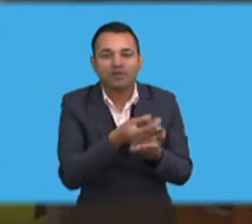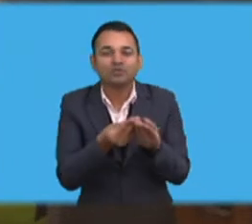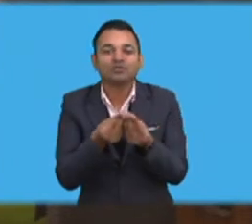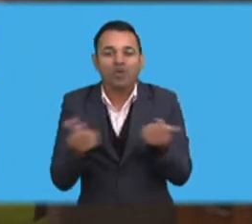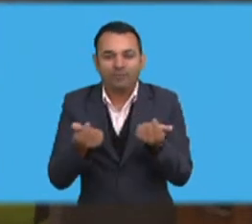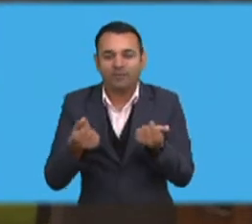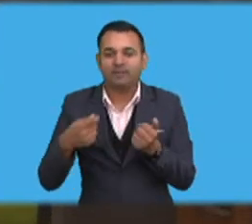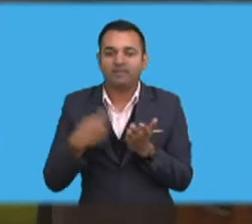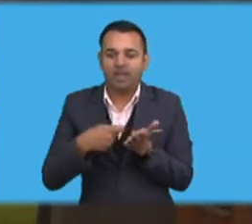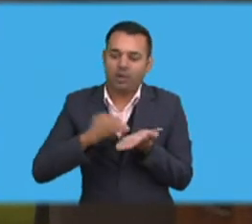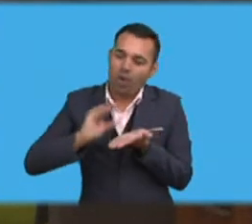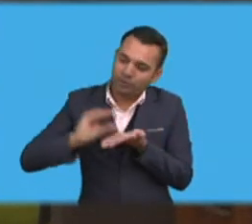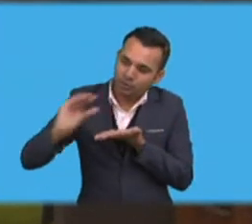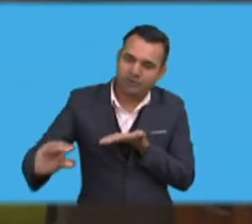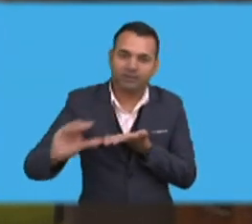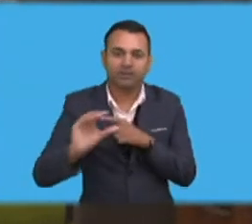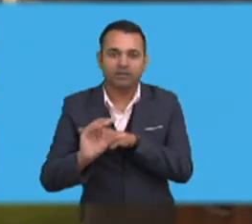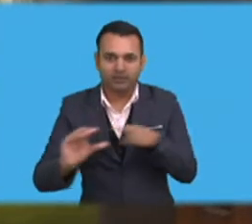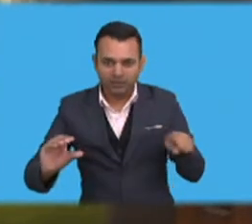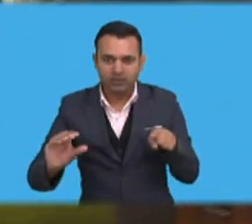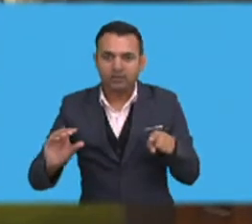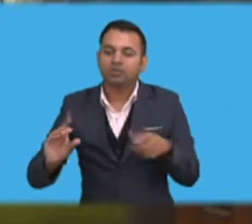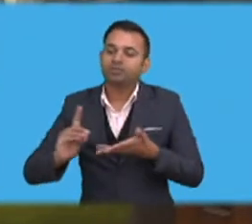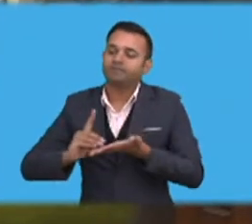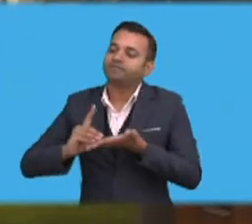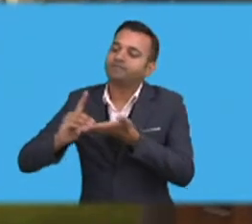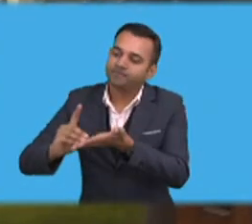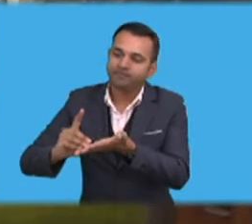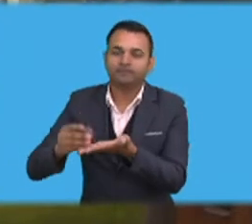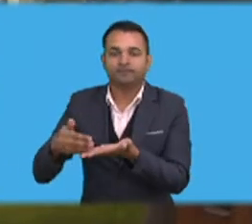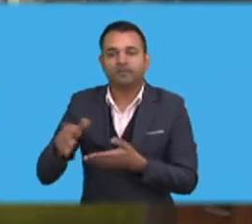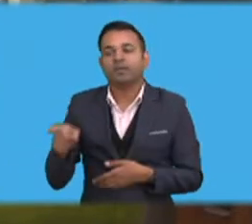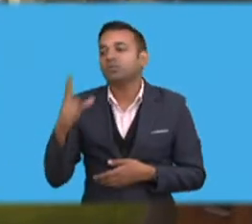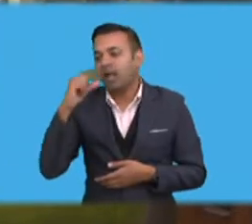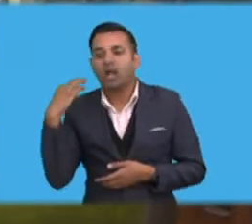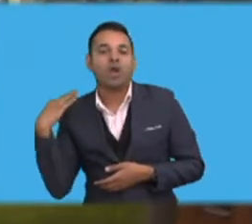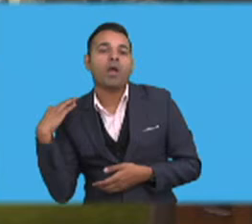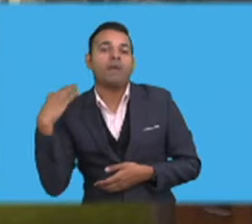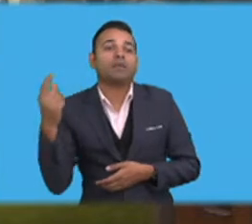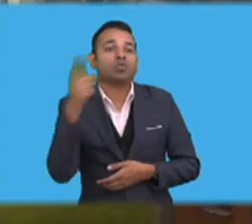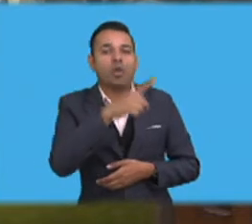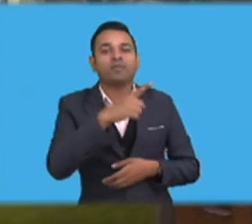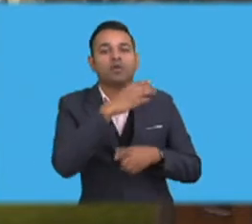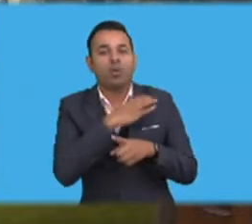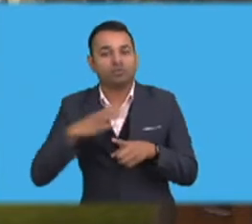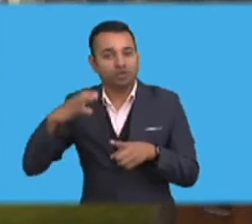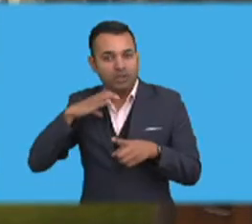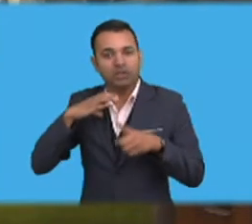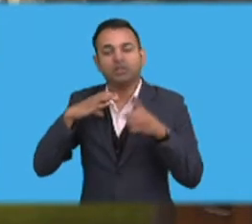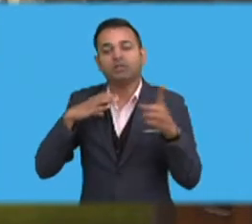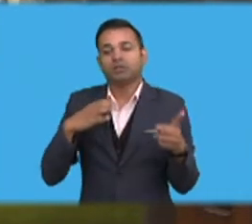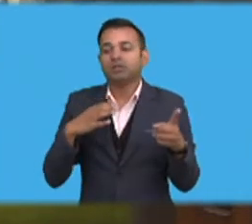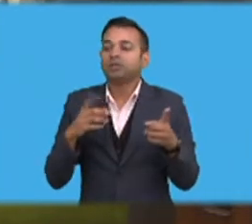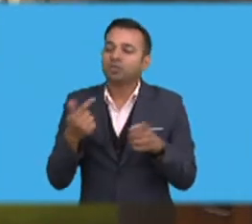compensation that the victims deserve by way of application to the Commission. This is far less